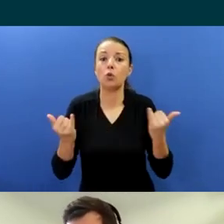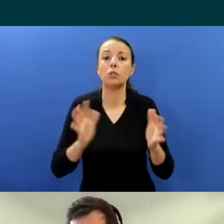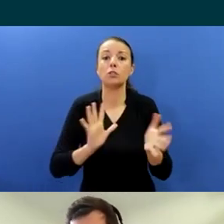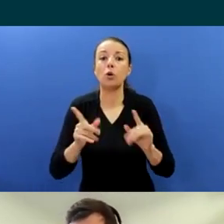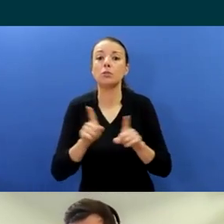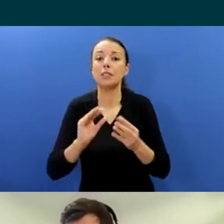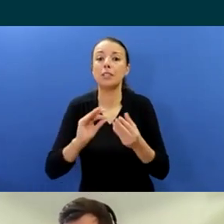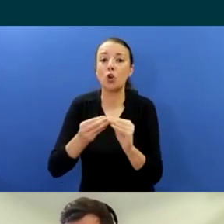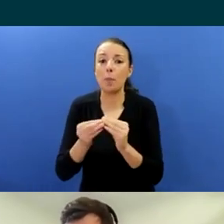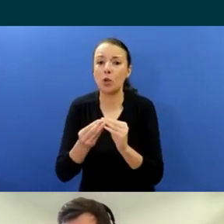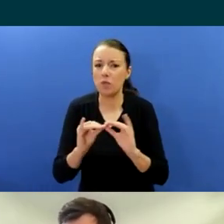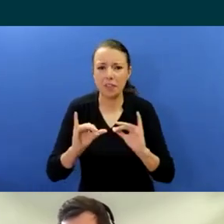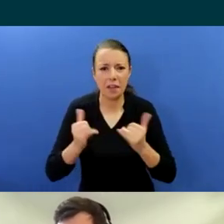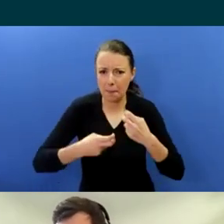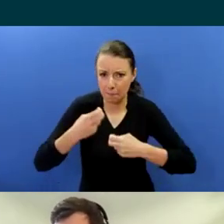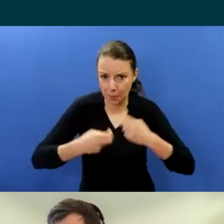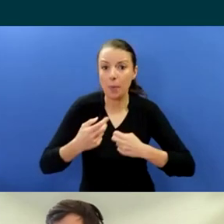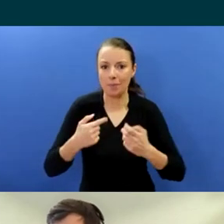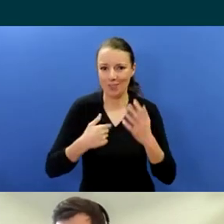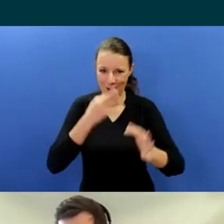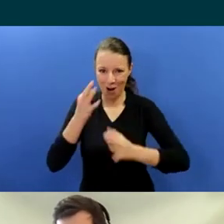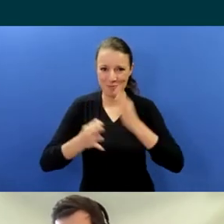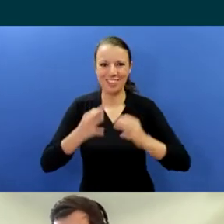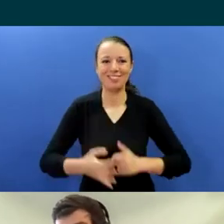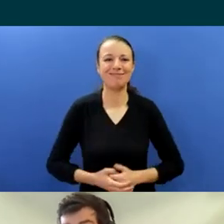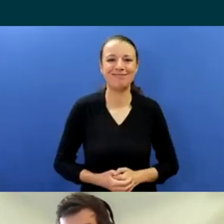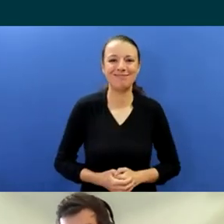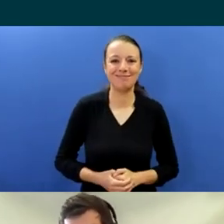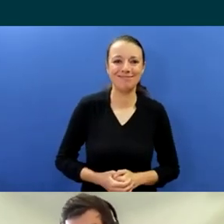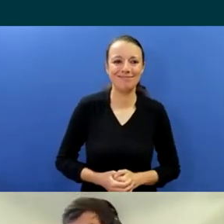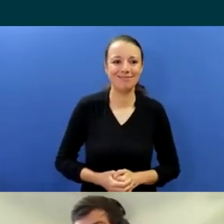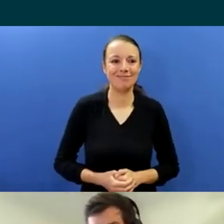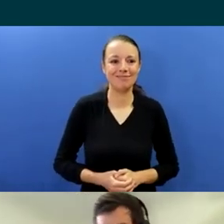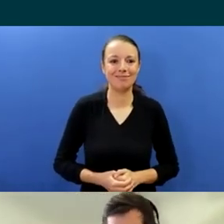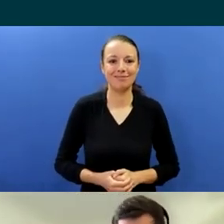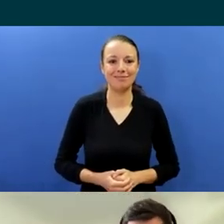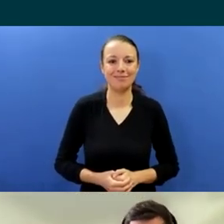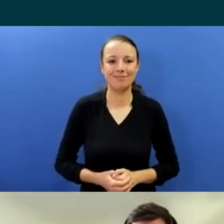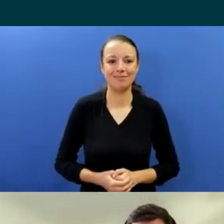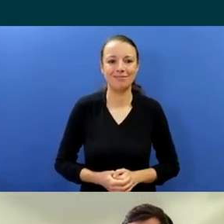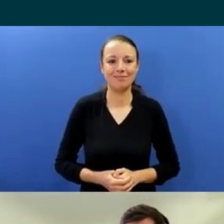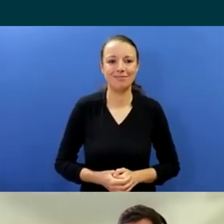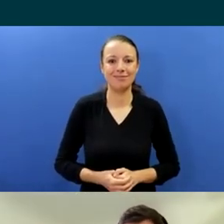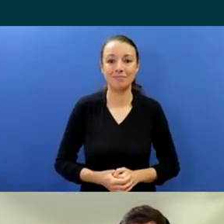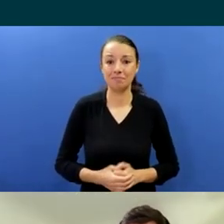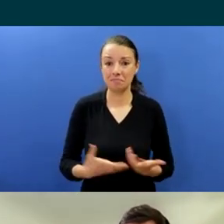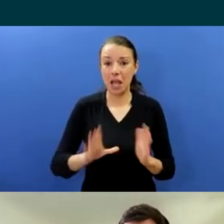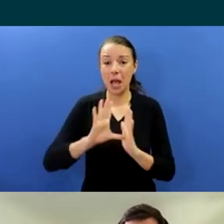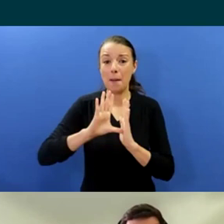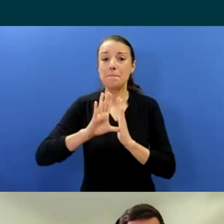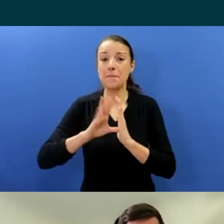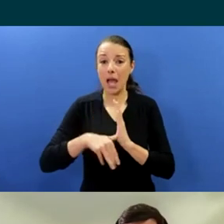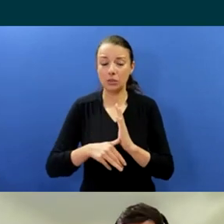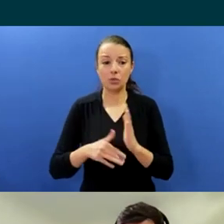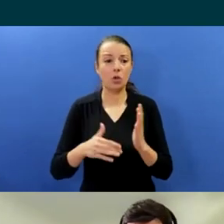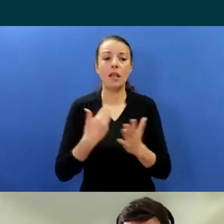And why does the city this? It's because there is a belief and also an experience that these processes generate